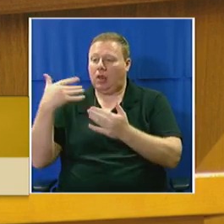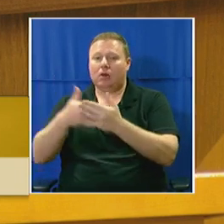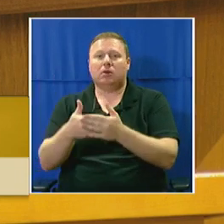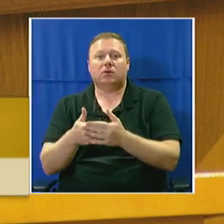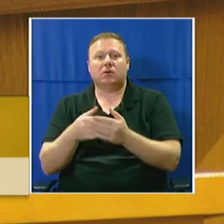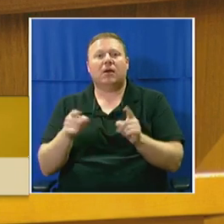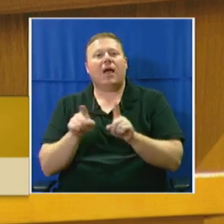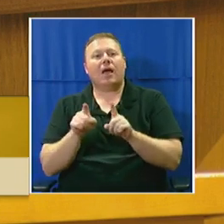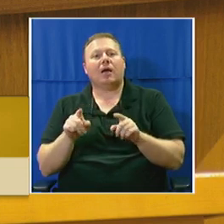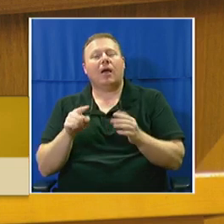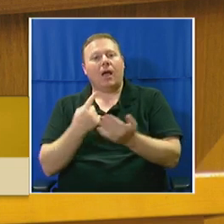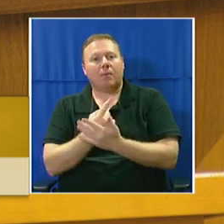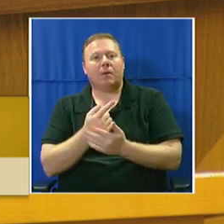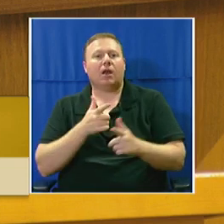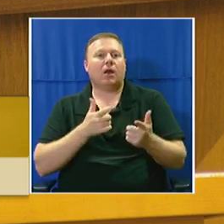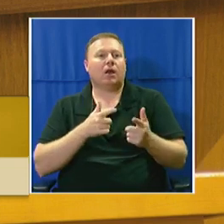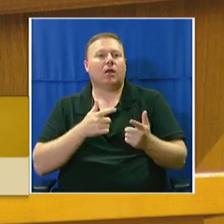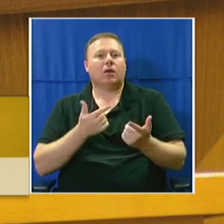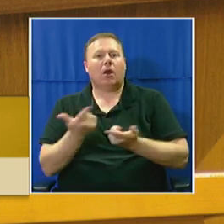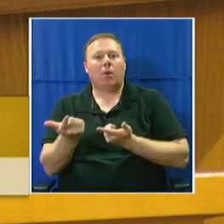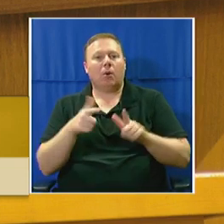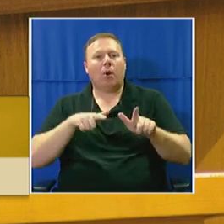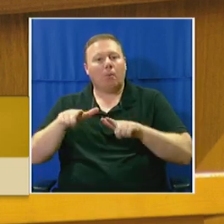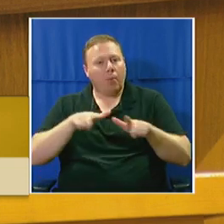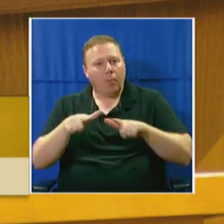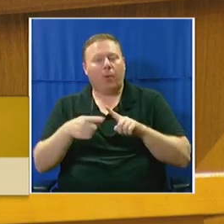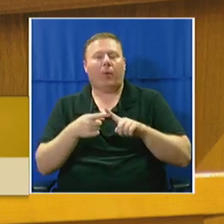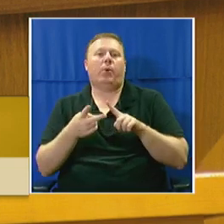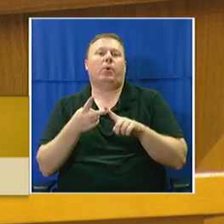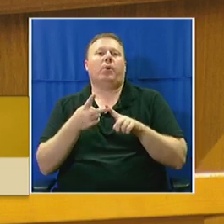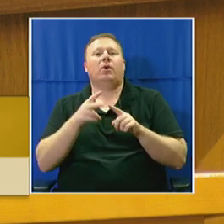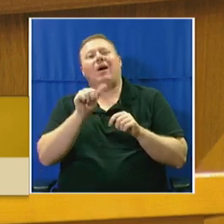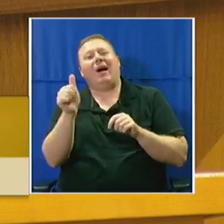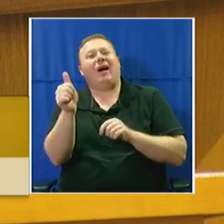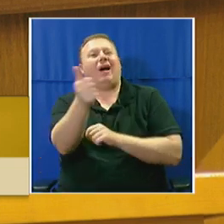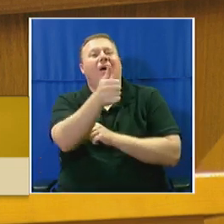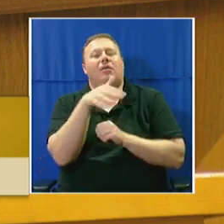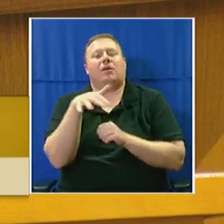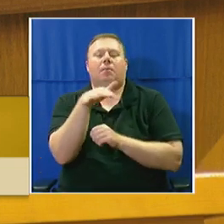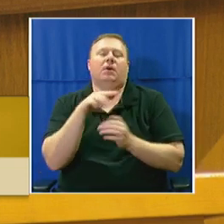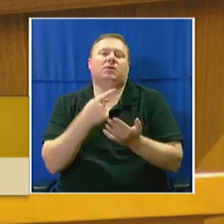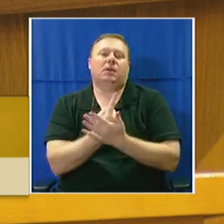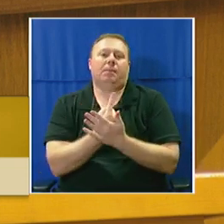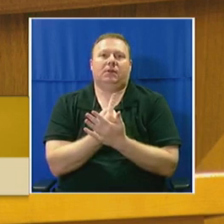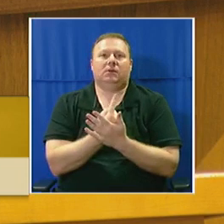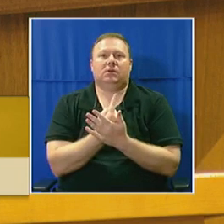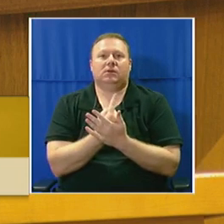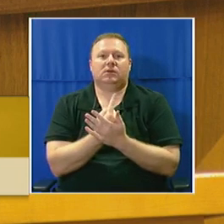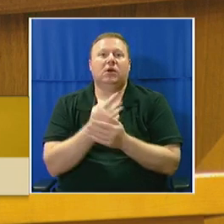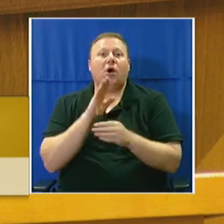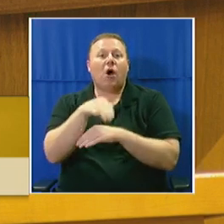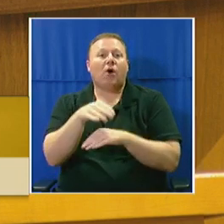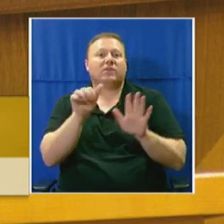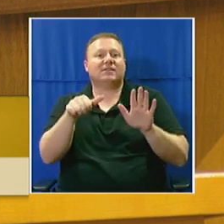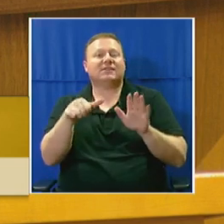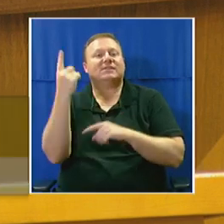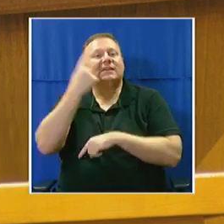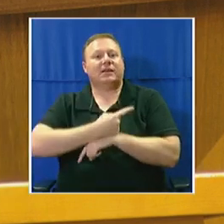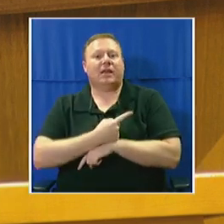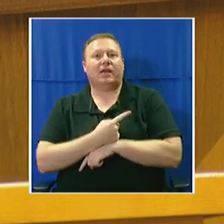only rise to commit ourselves to gender equality and the removal of gender violence when